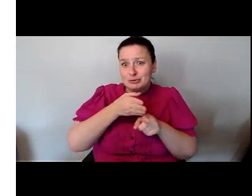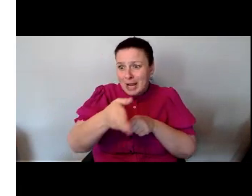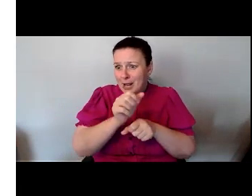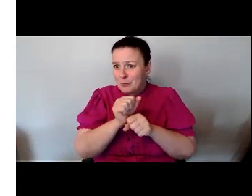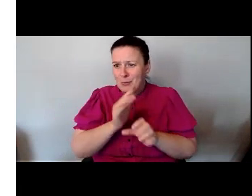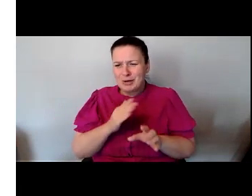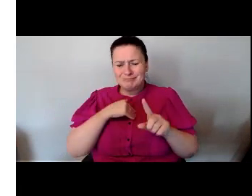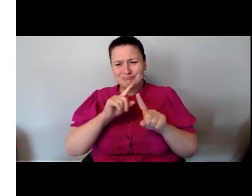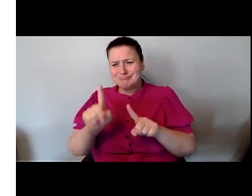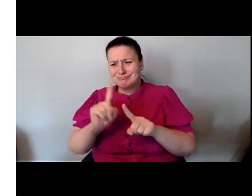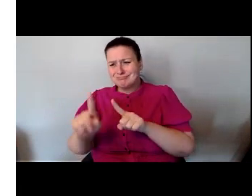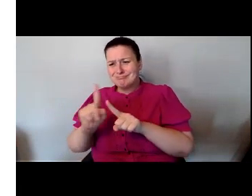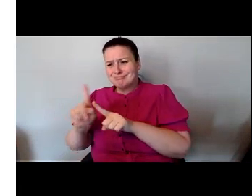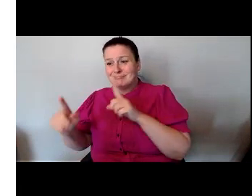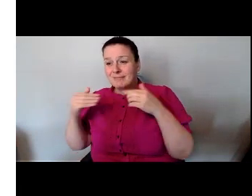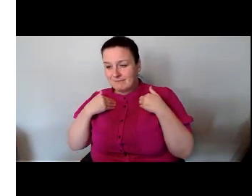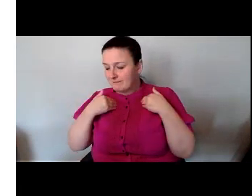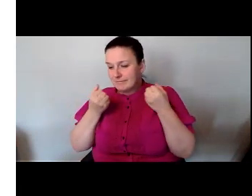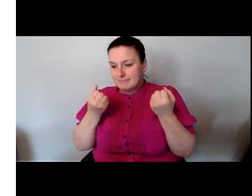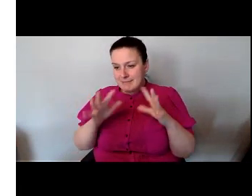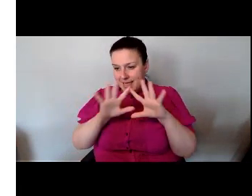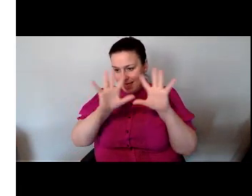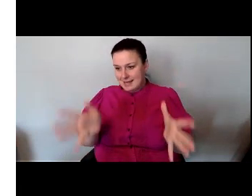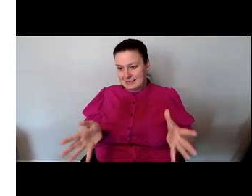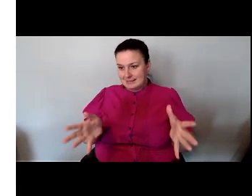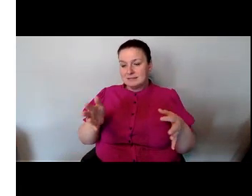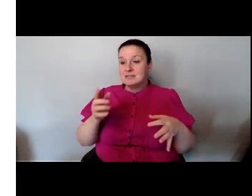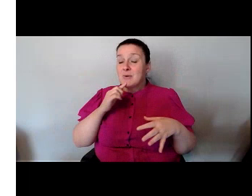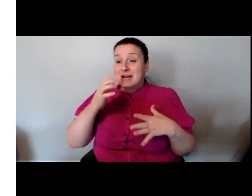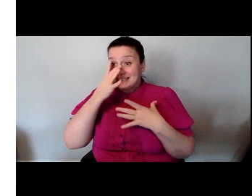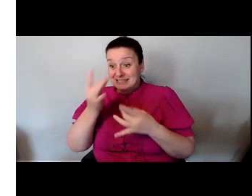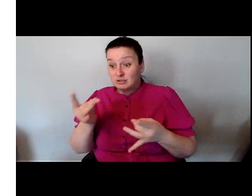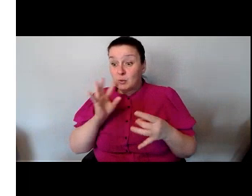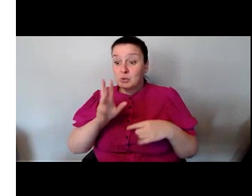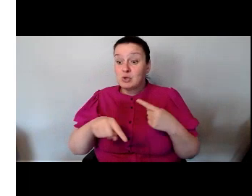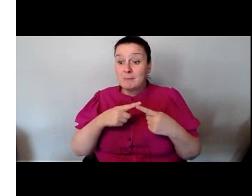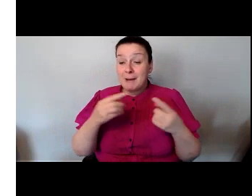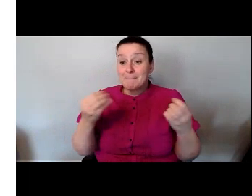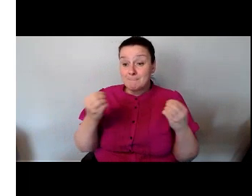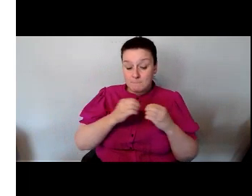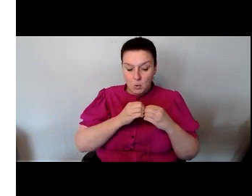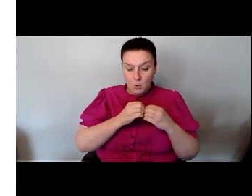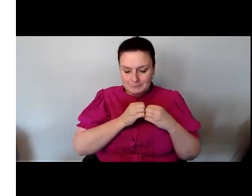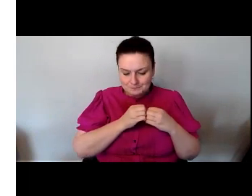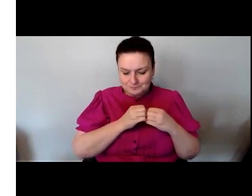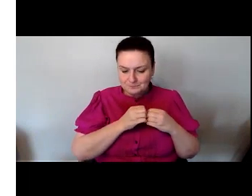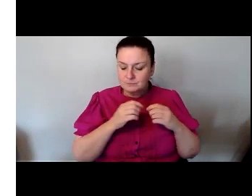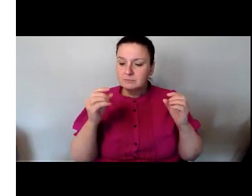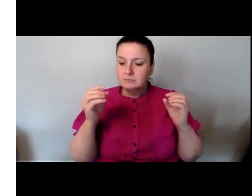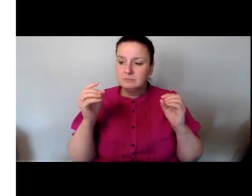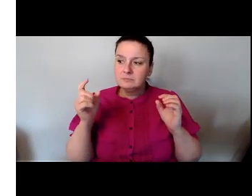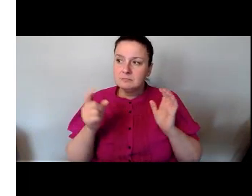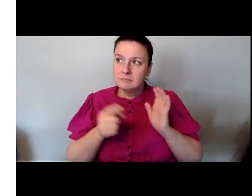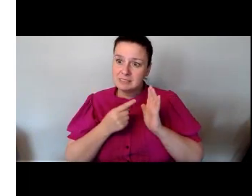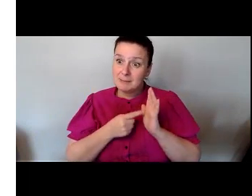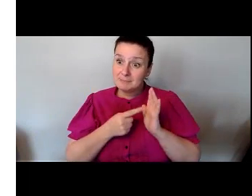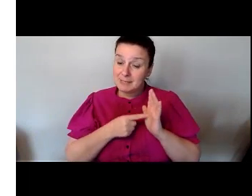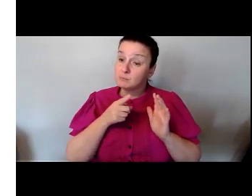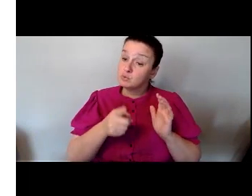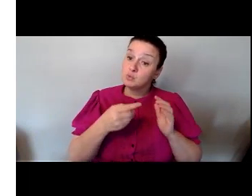people everywhere. And in fact, it's interesting because we're going to talk more about how sometimes when you have